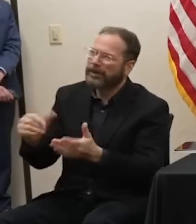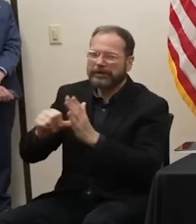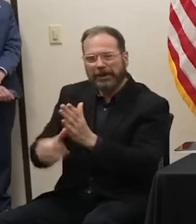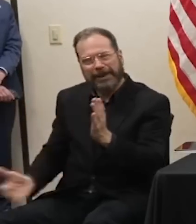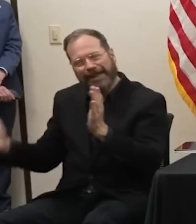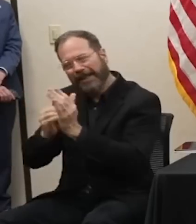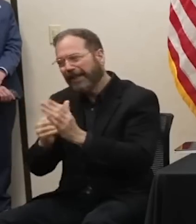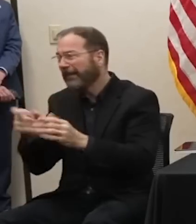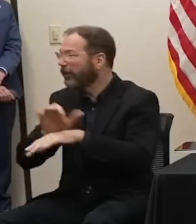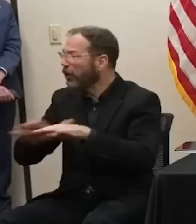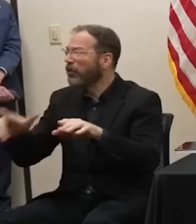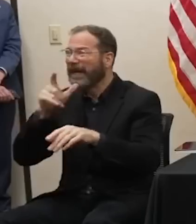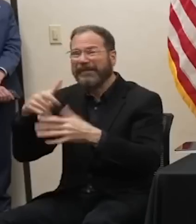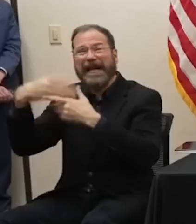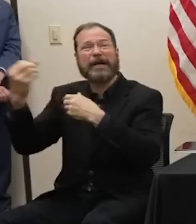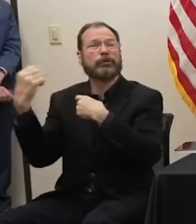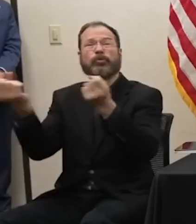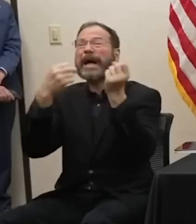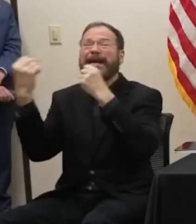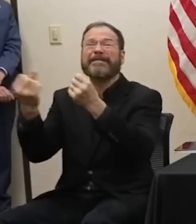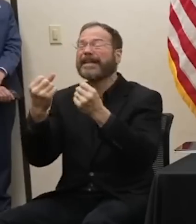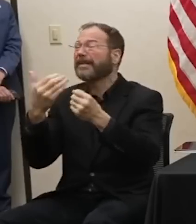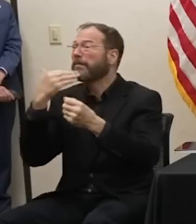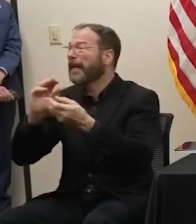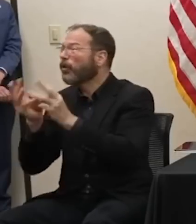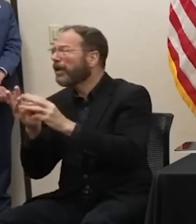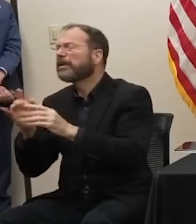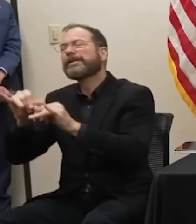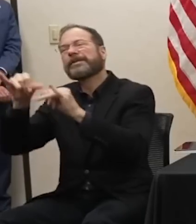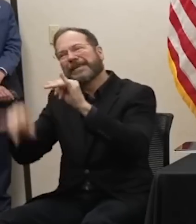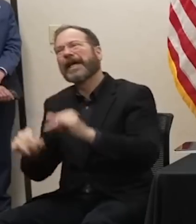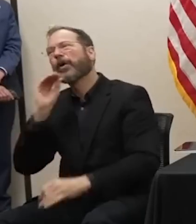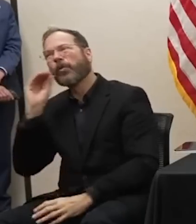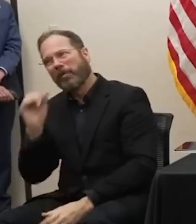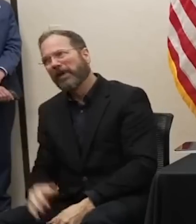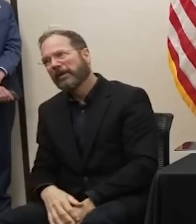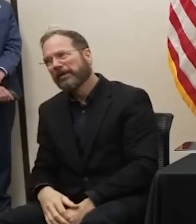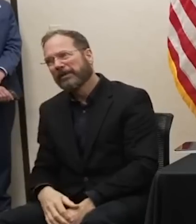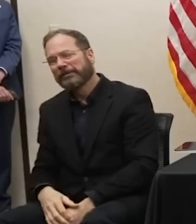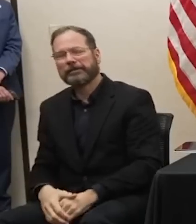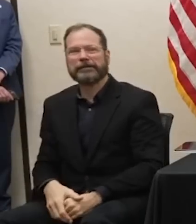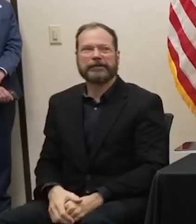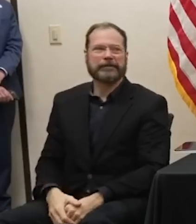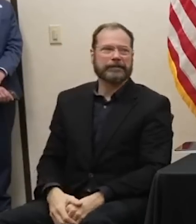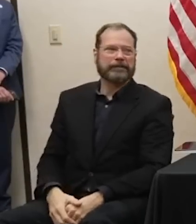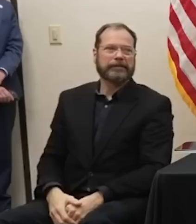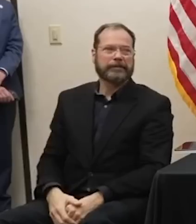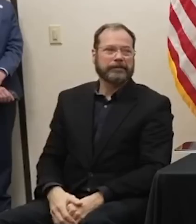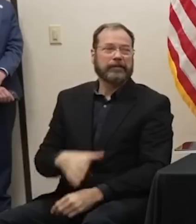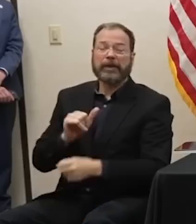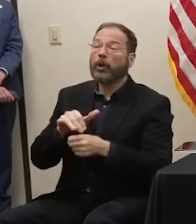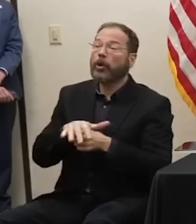because of the road conditions. And so I want to keep pushing this message. If you do not have to be outside right now in the weather impacted areas, stay home.